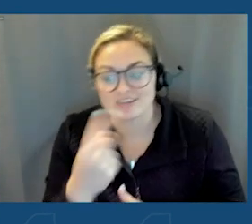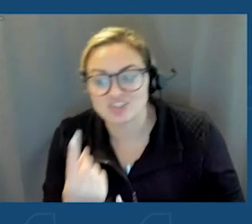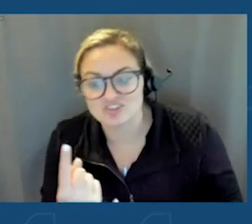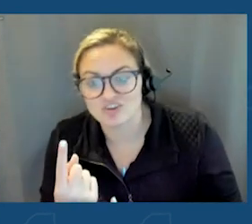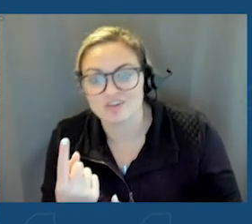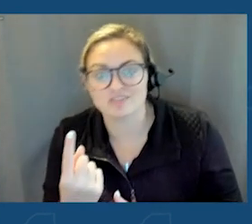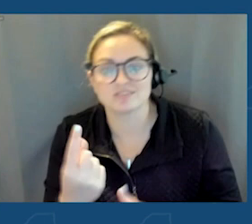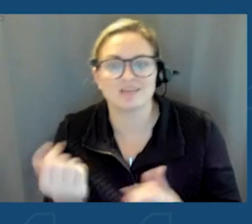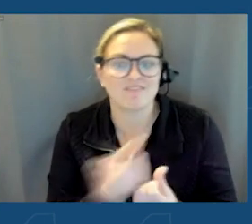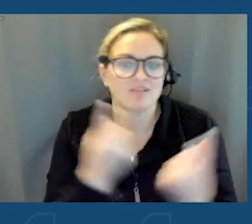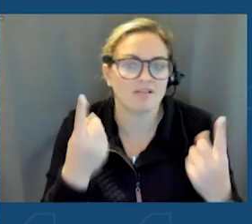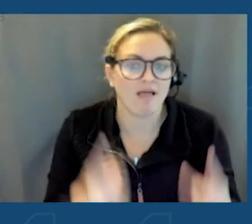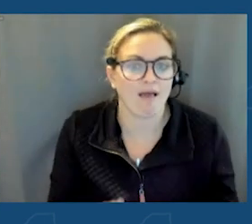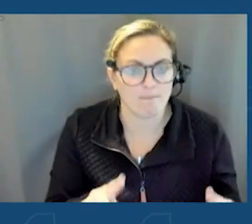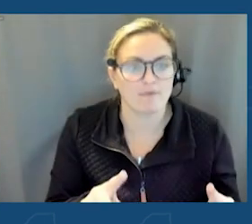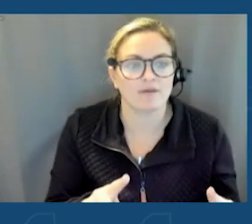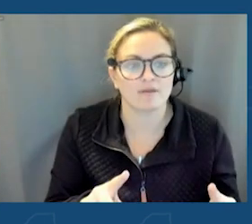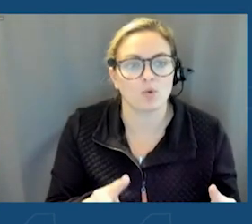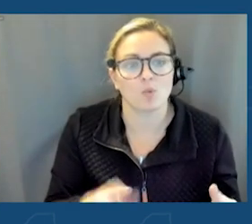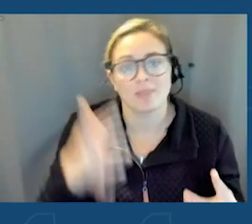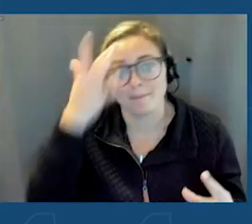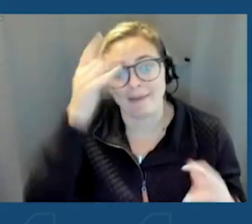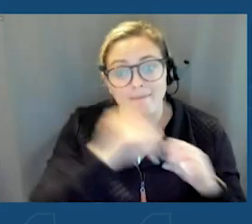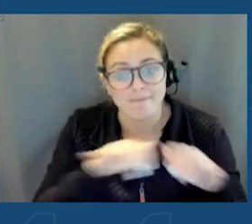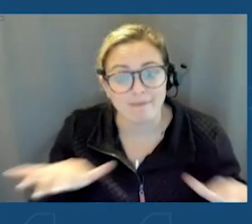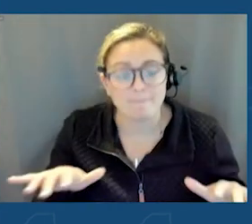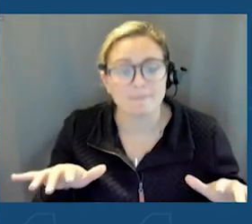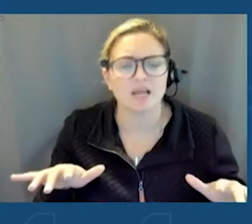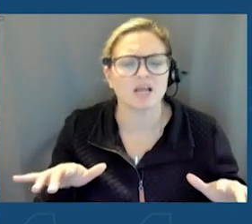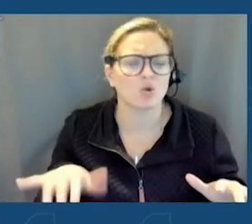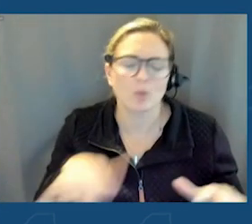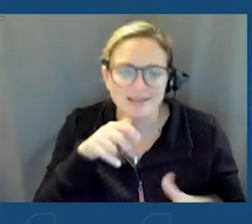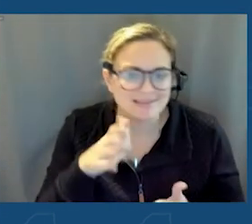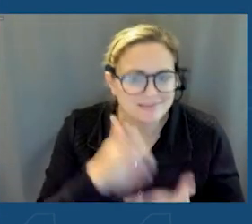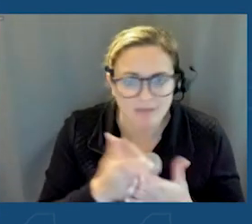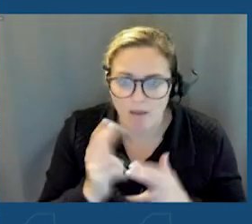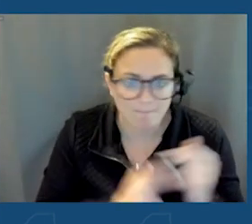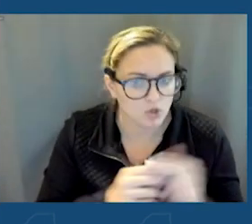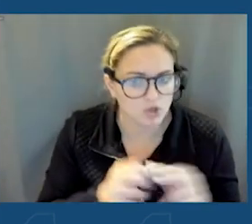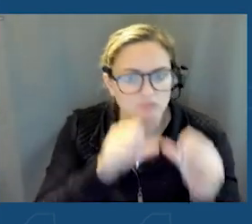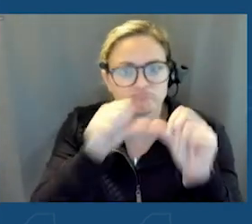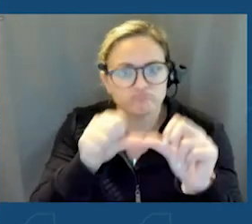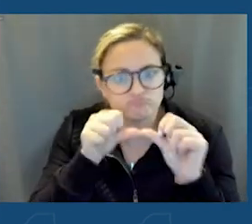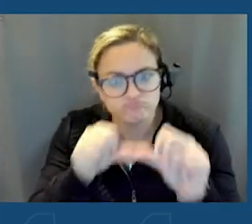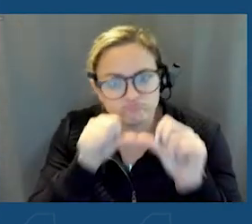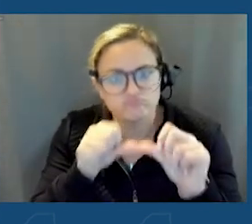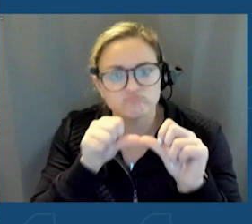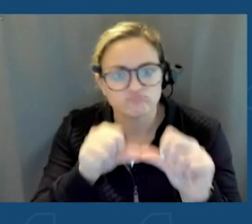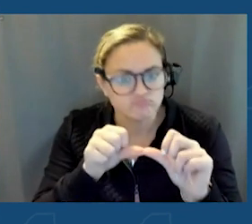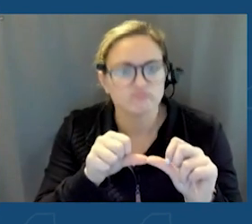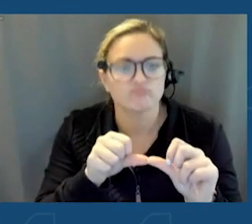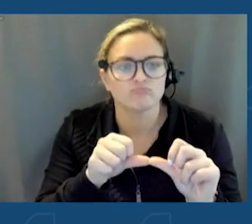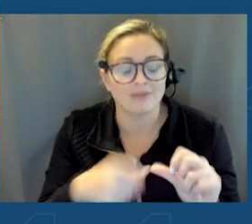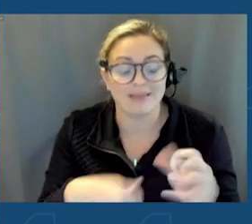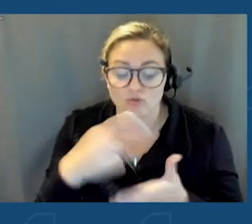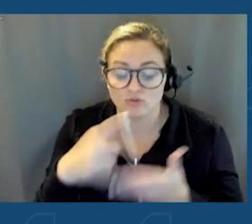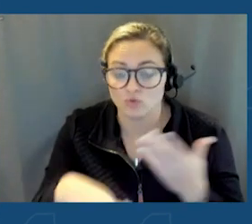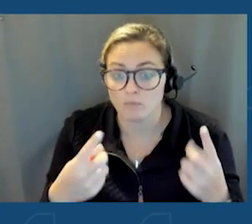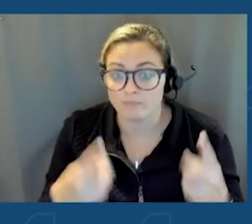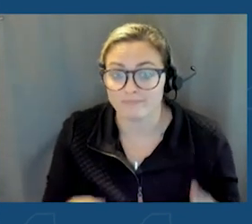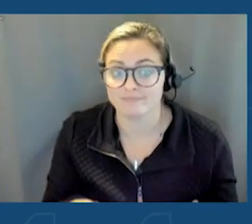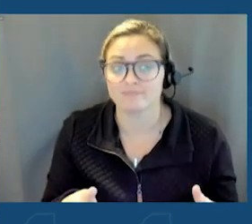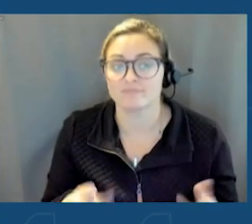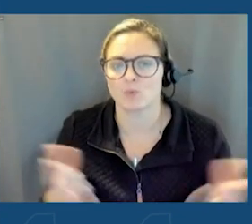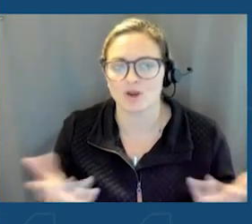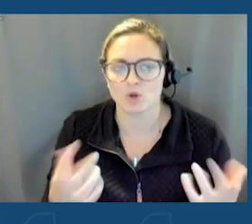with the pandemic, but also to ensure that we didn't stop building during that time. We just kept it going, and as a result, we're here today